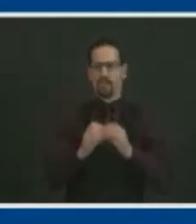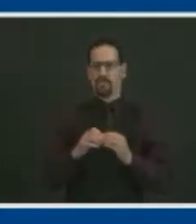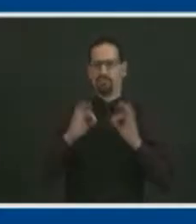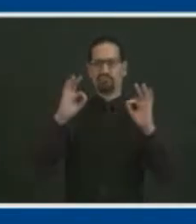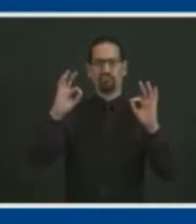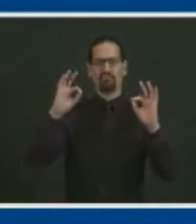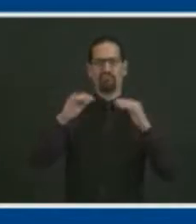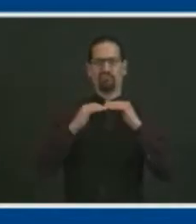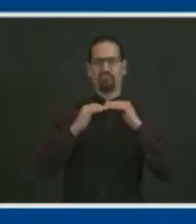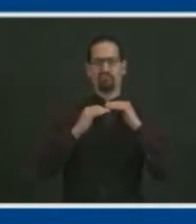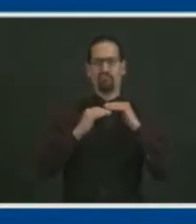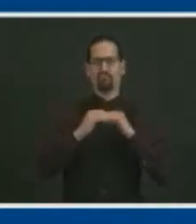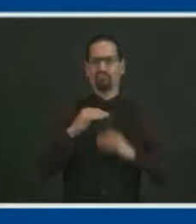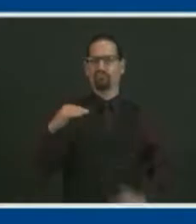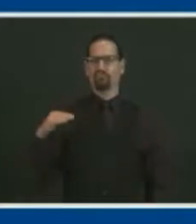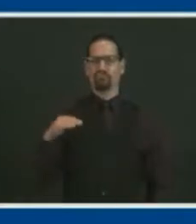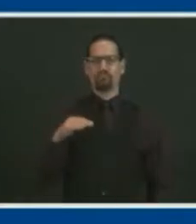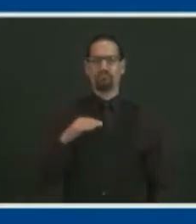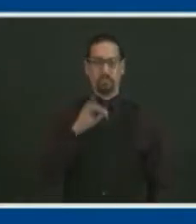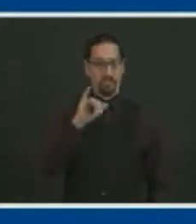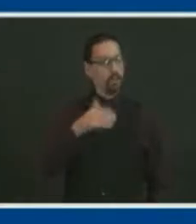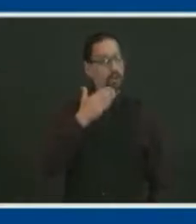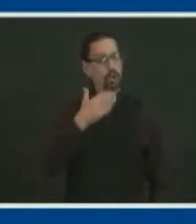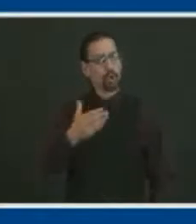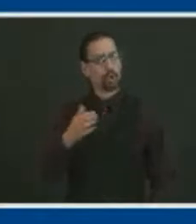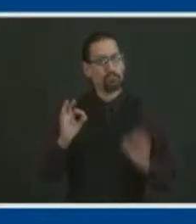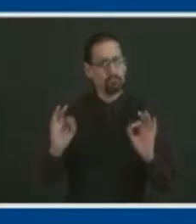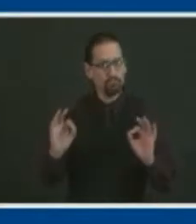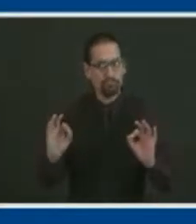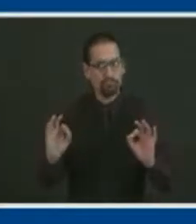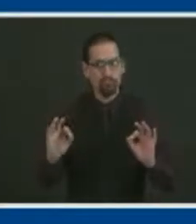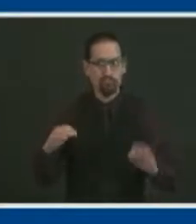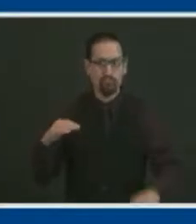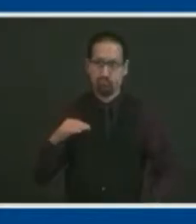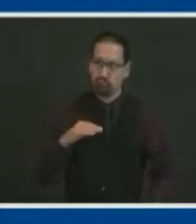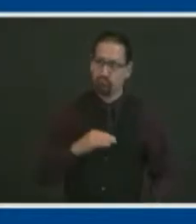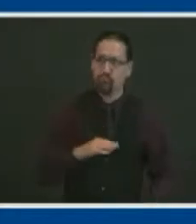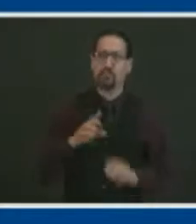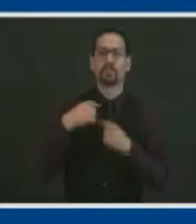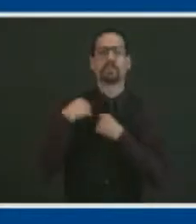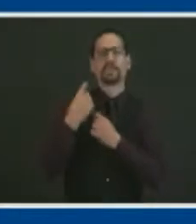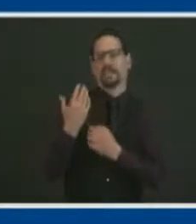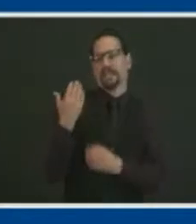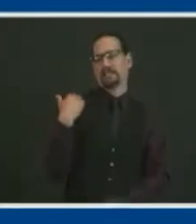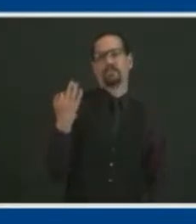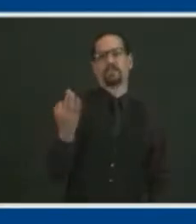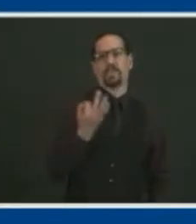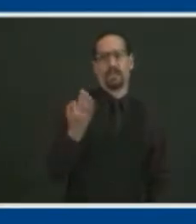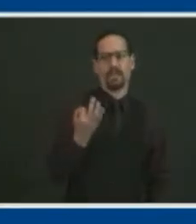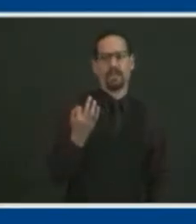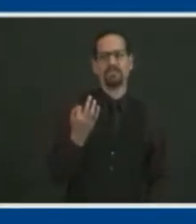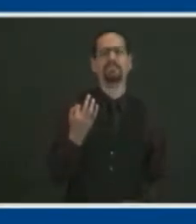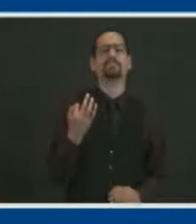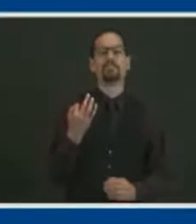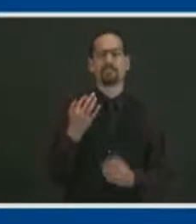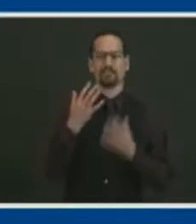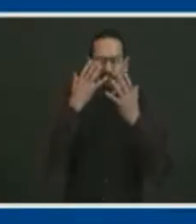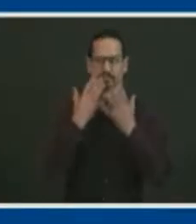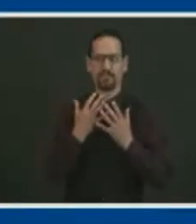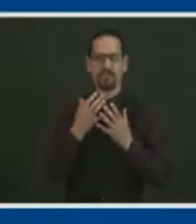good news. Since our last data update on Friday, we sadly saw an increase